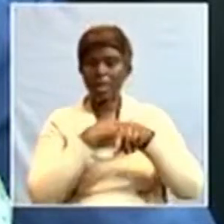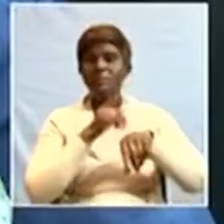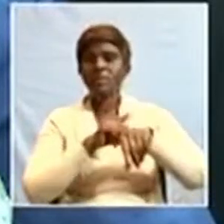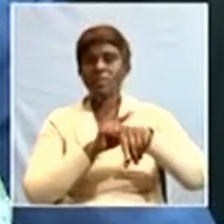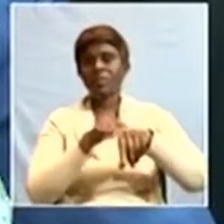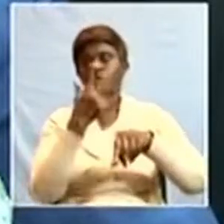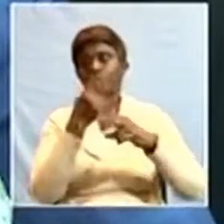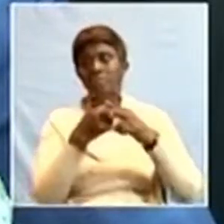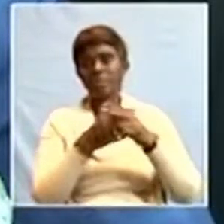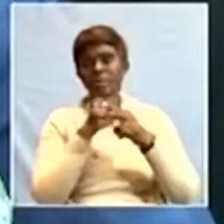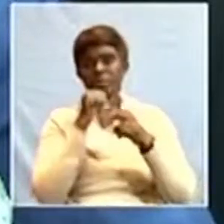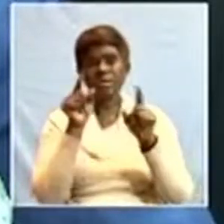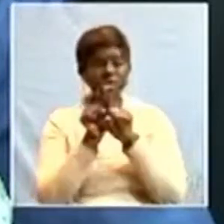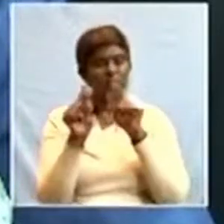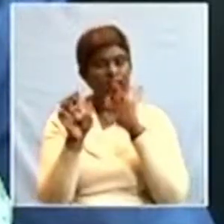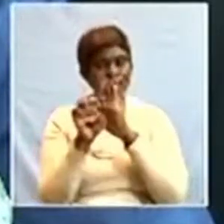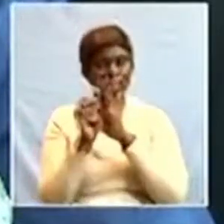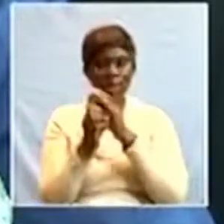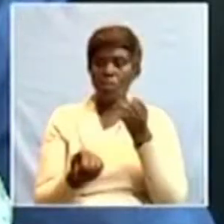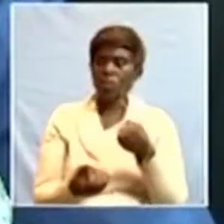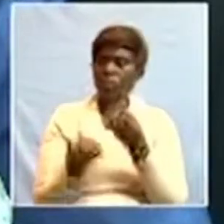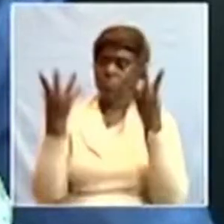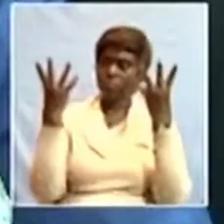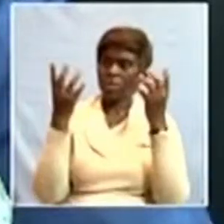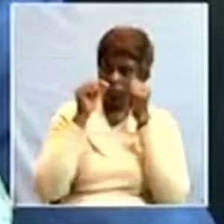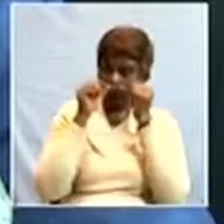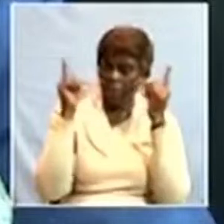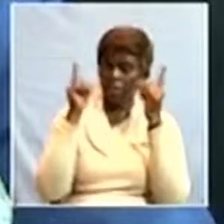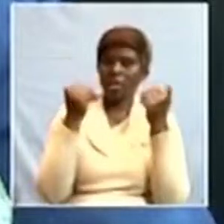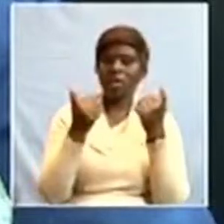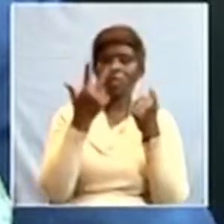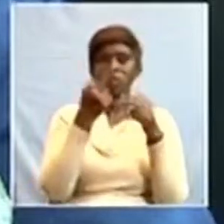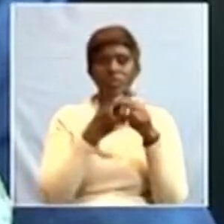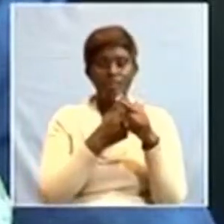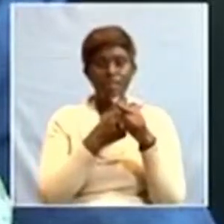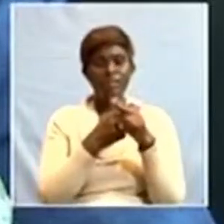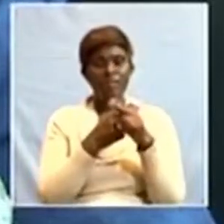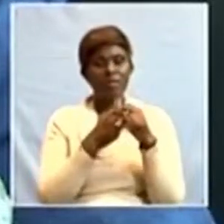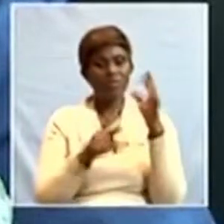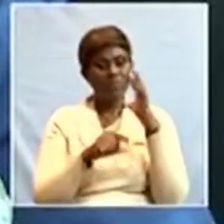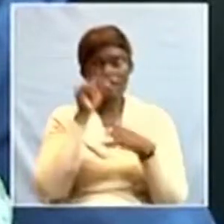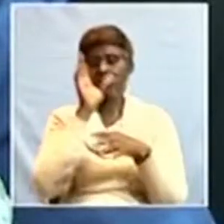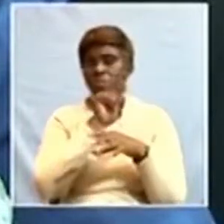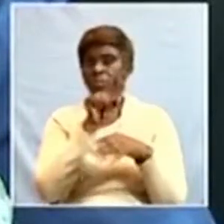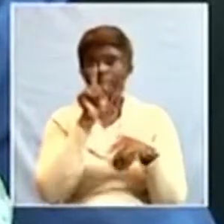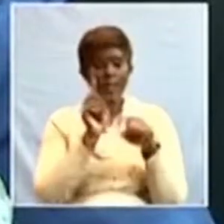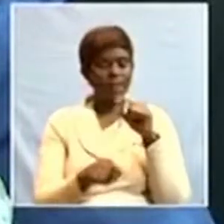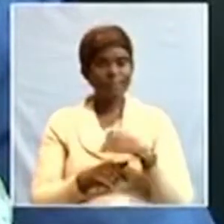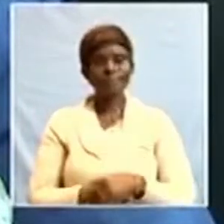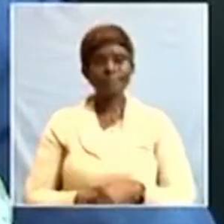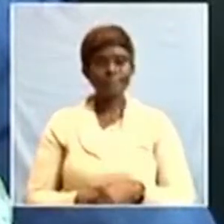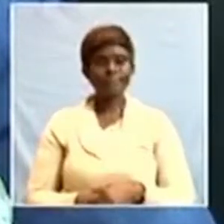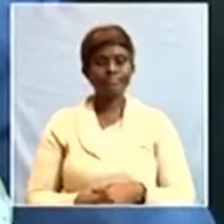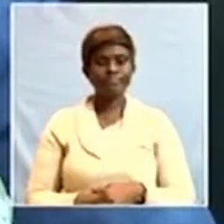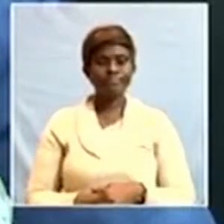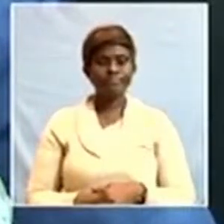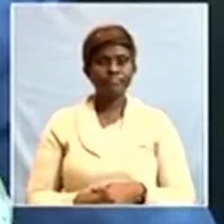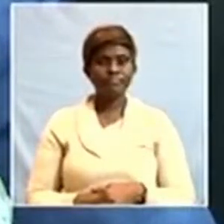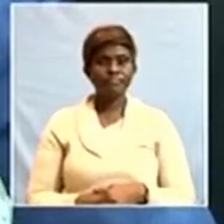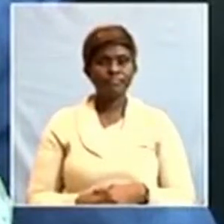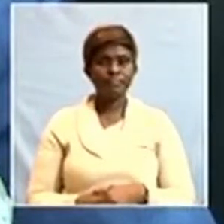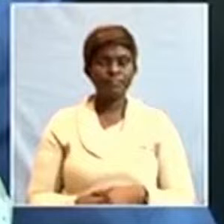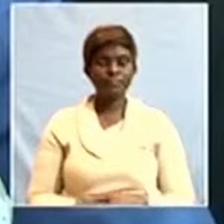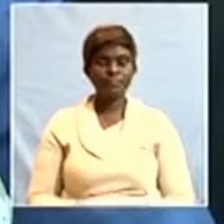It's 3 months. It's not like rapture in the twinkling of an eye. 3 months, the guys can't find documents. Then they bring them to this